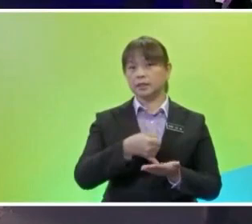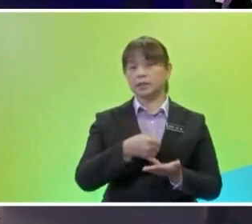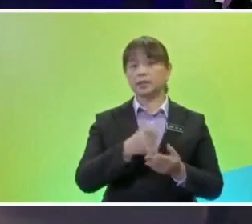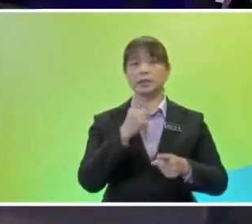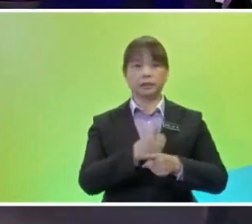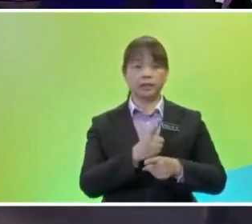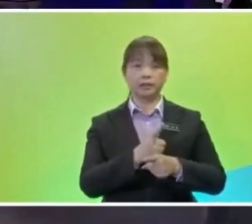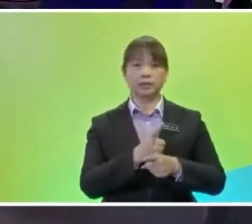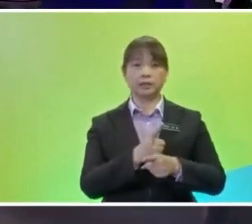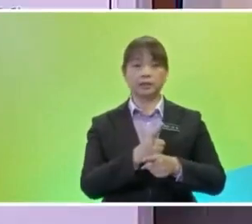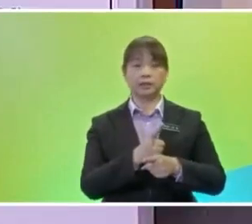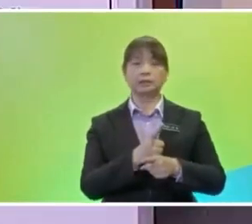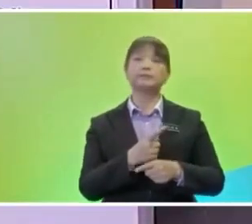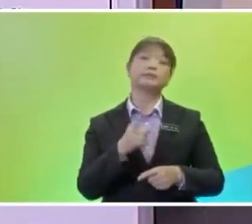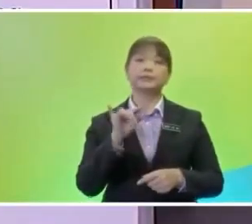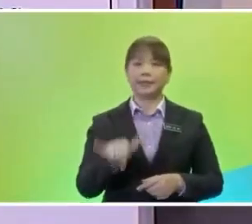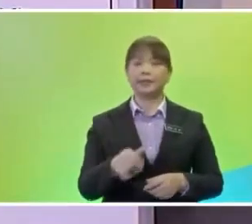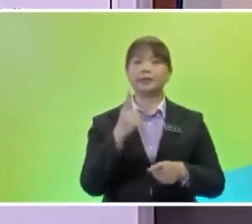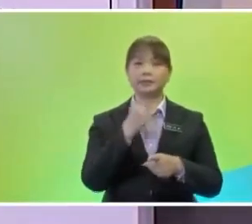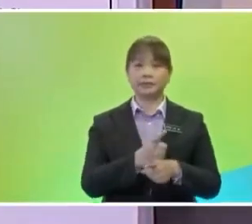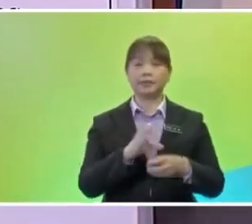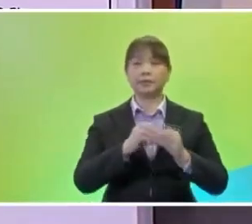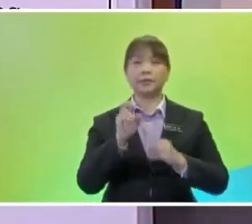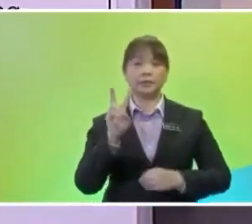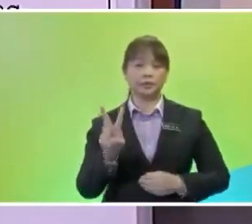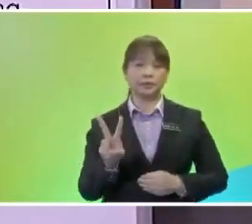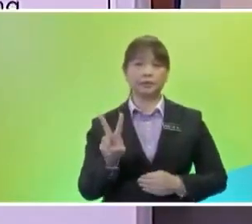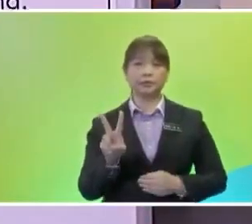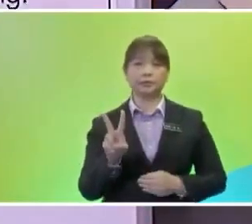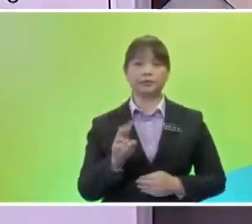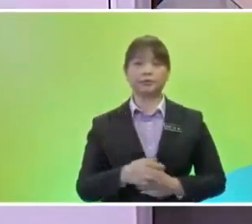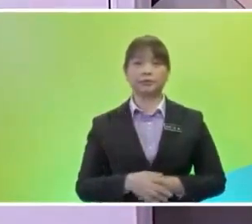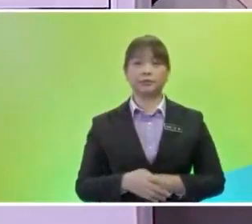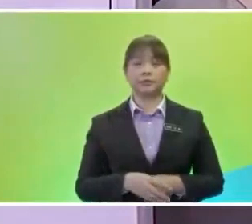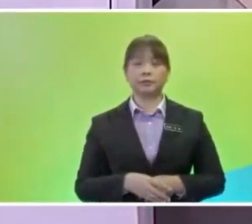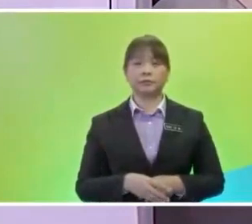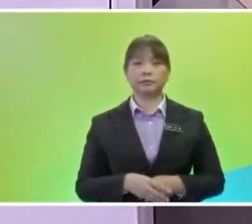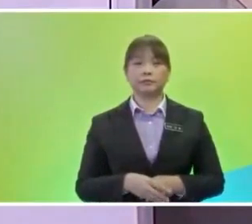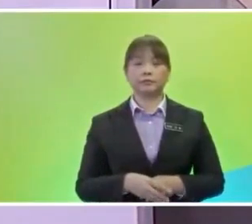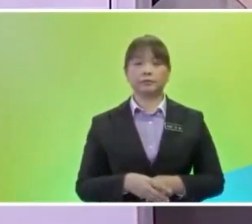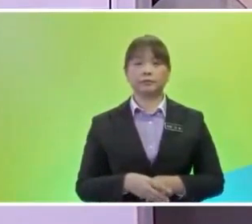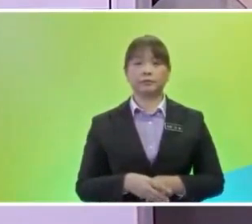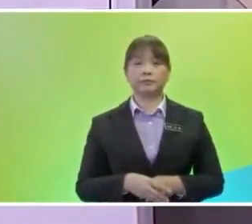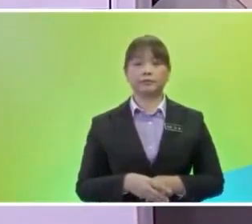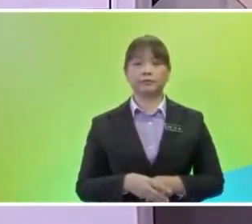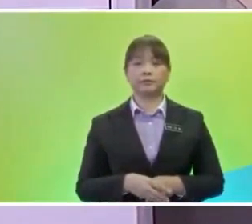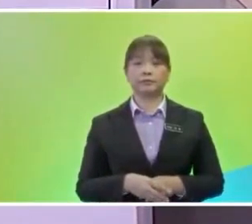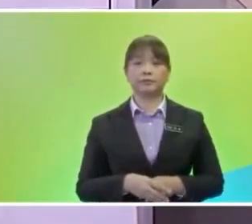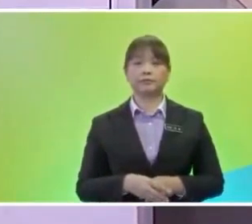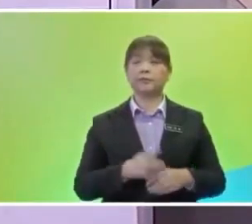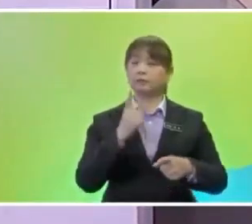Zealand. Okay, correct. Wow. Very good. Okay, number two? Number two, there were many interesting places that I visited.